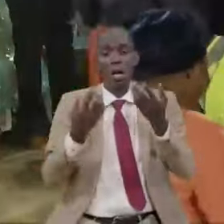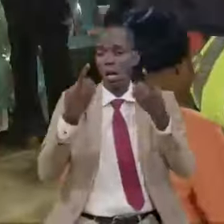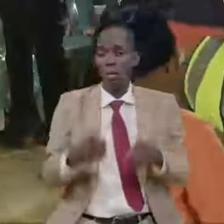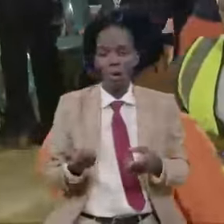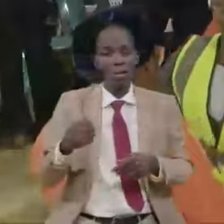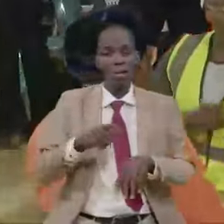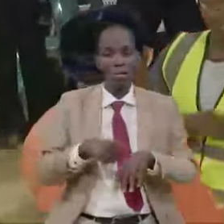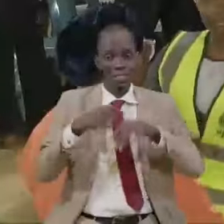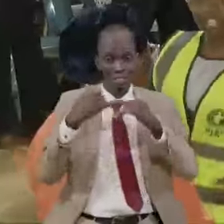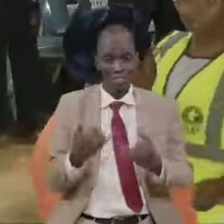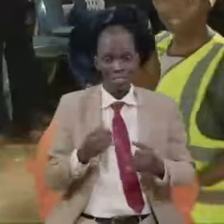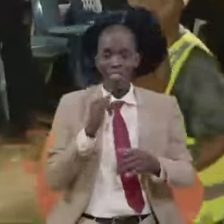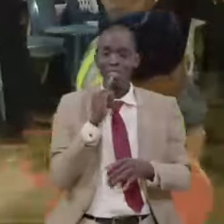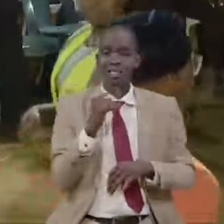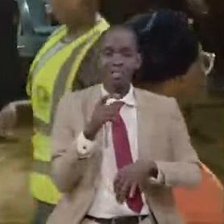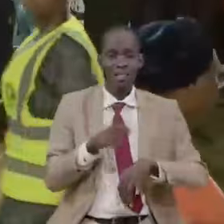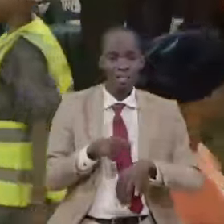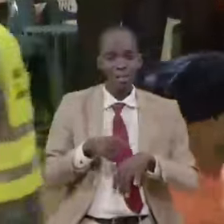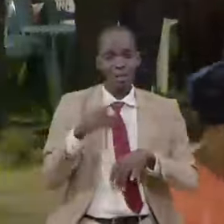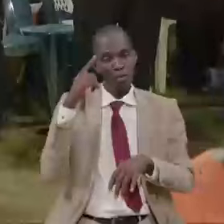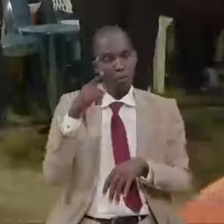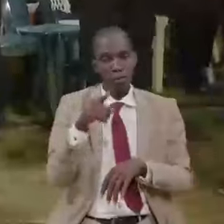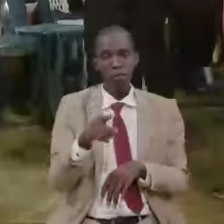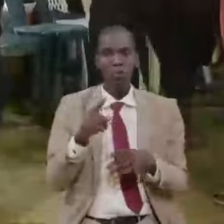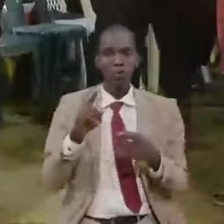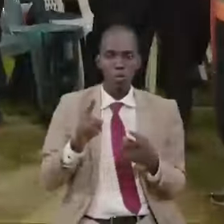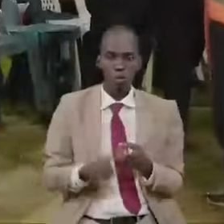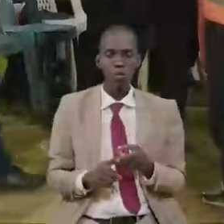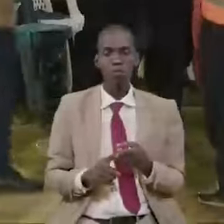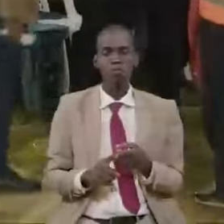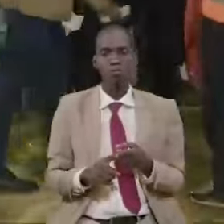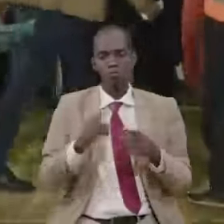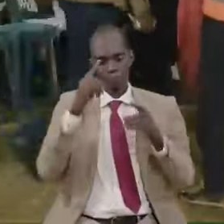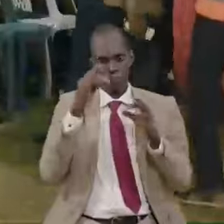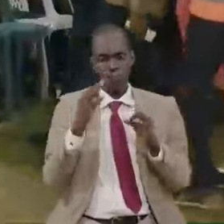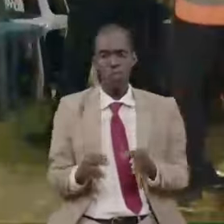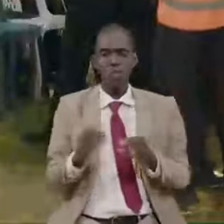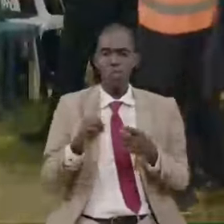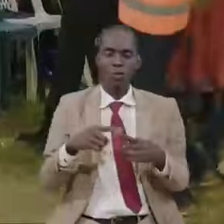make the exchange, the transfer, and say, Lord,